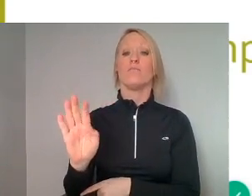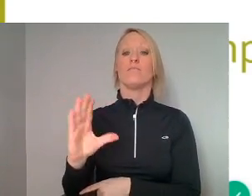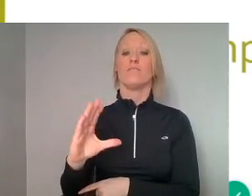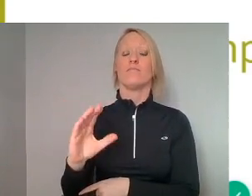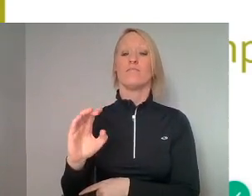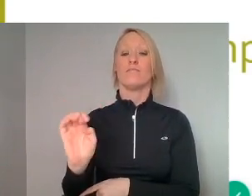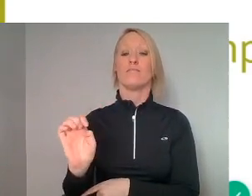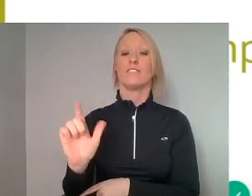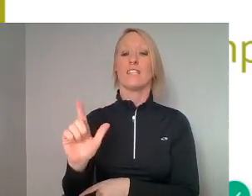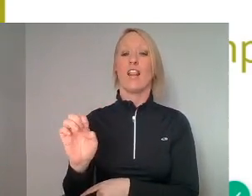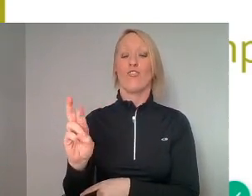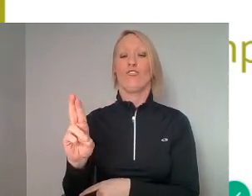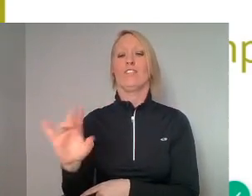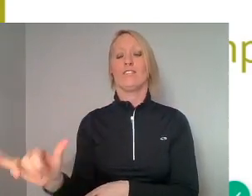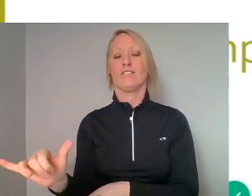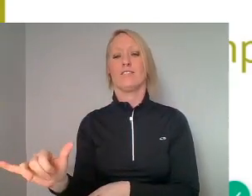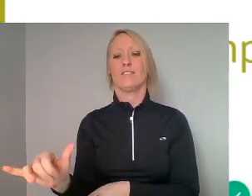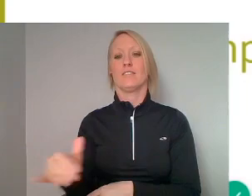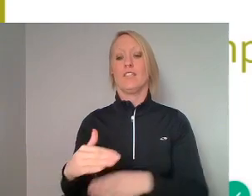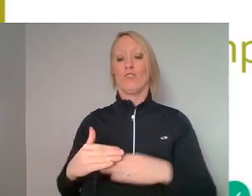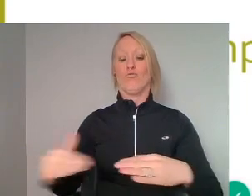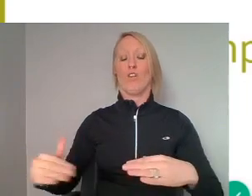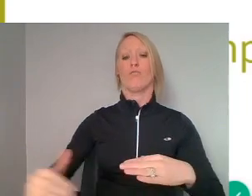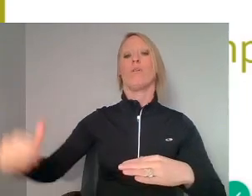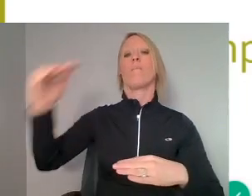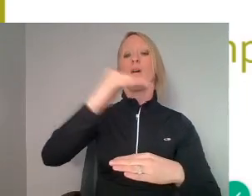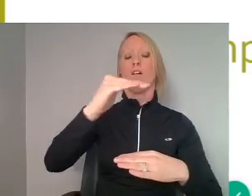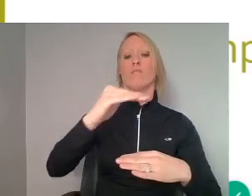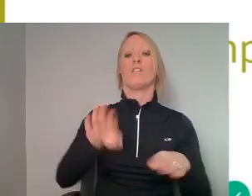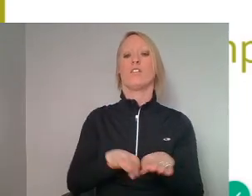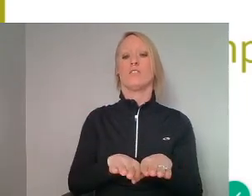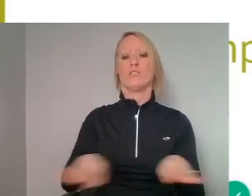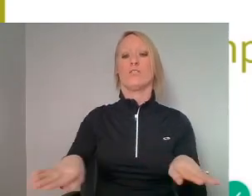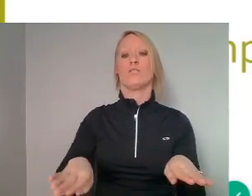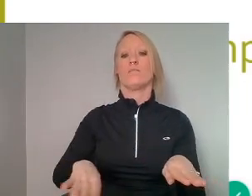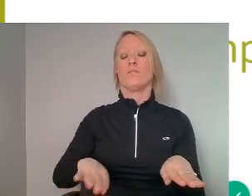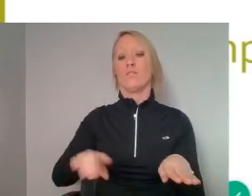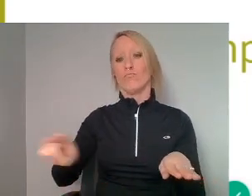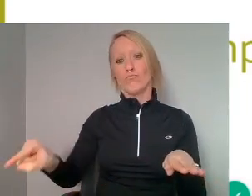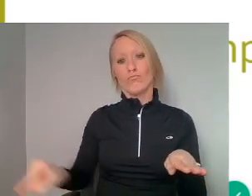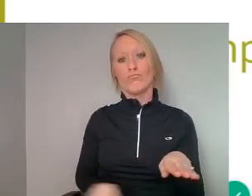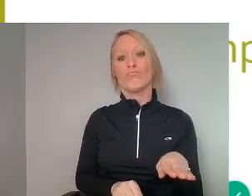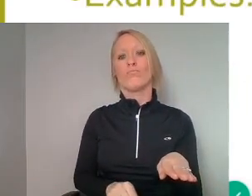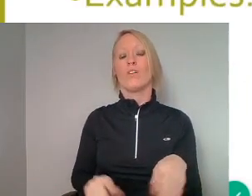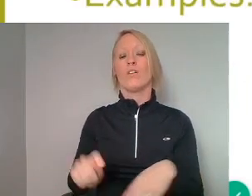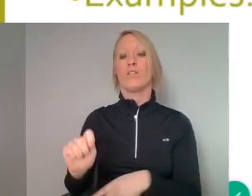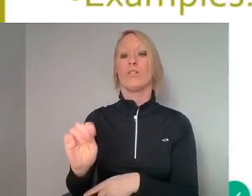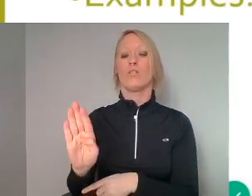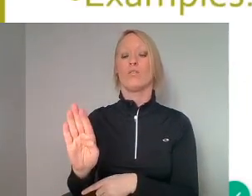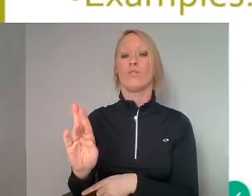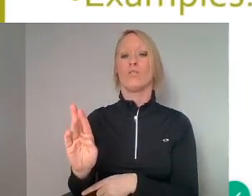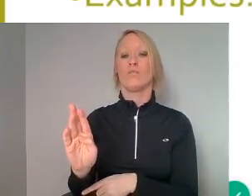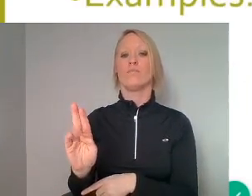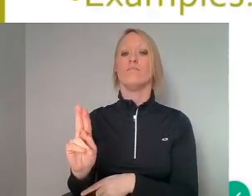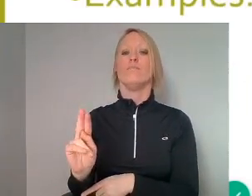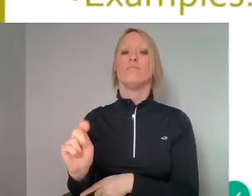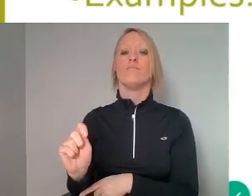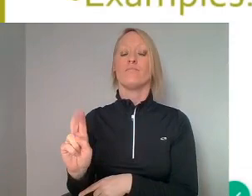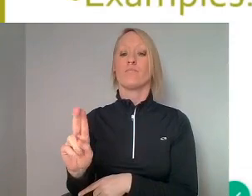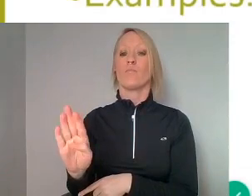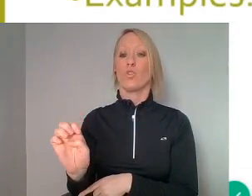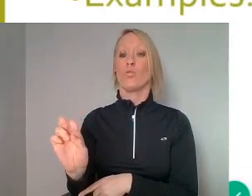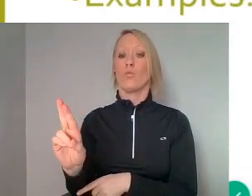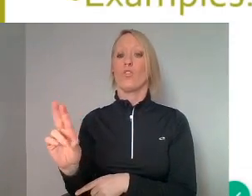to grow where it's nice and dark. So tubers, different from roots. So let's talk about roots. These